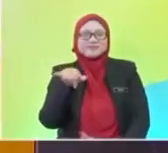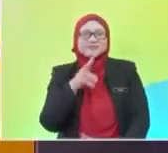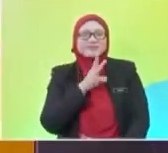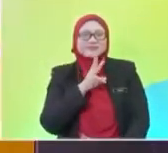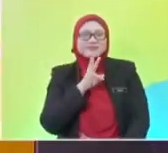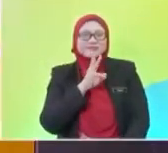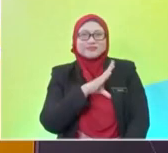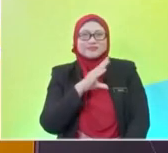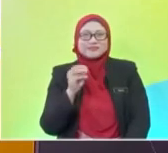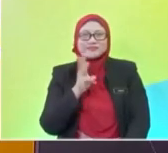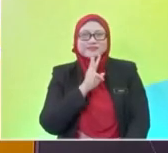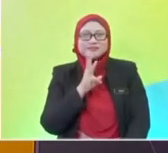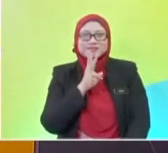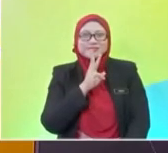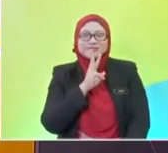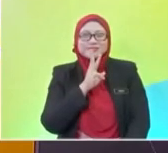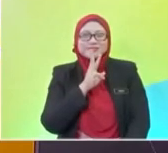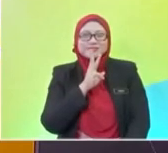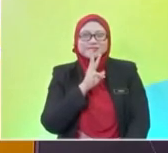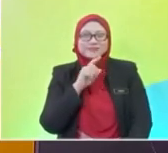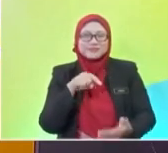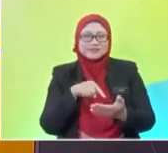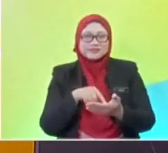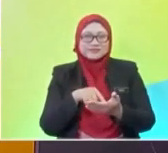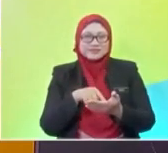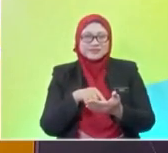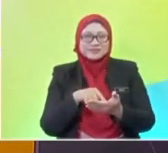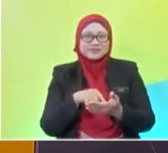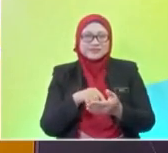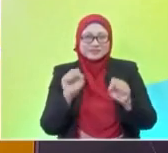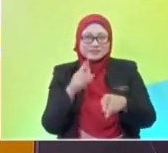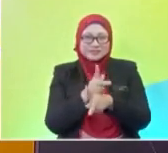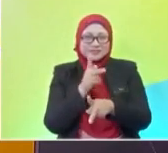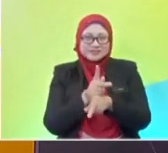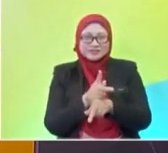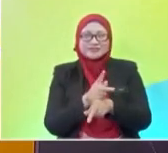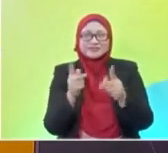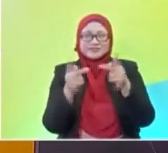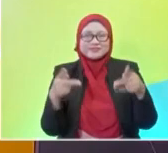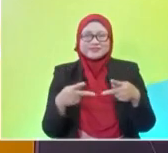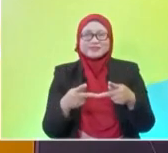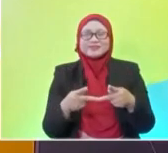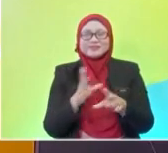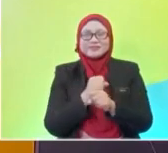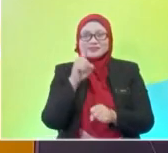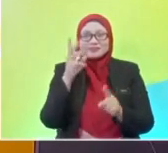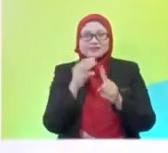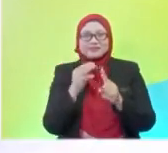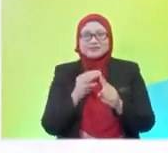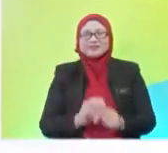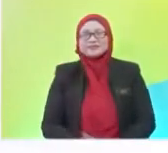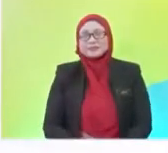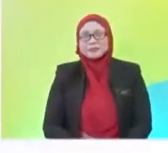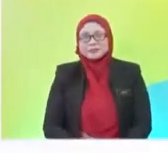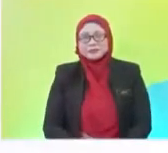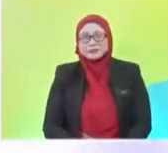Woo! Water and water. So it matches, teacher. Yeah, so you can keep the card. So I get this. Yes. I got 1 point. Now it's my